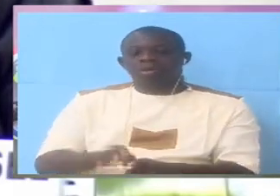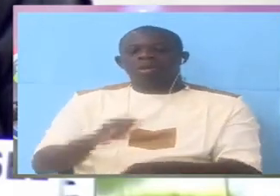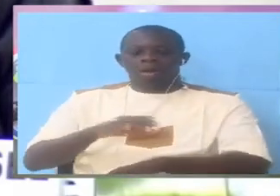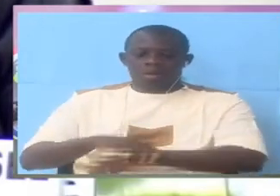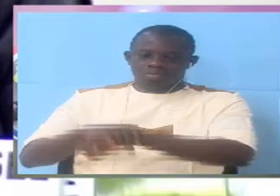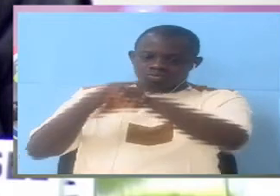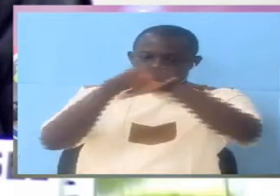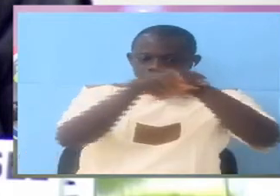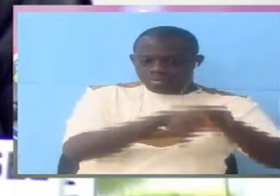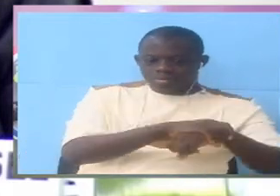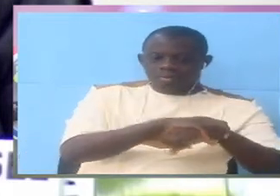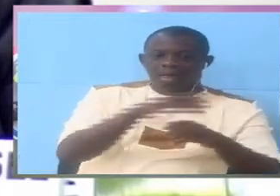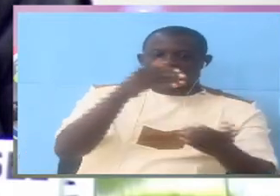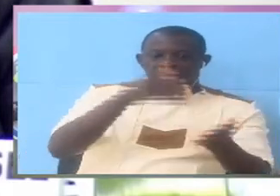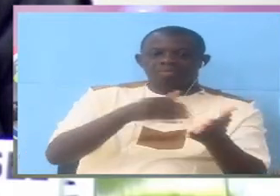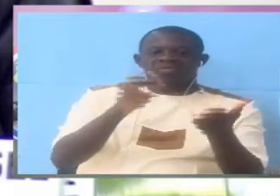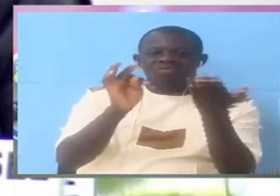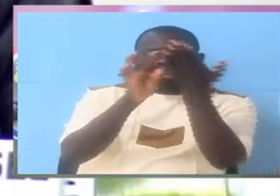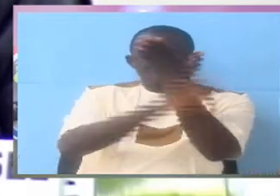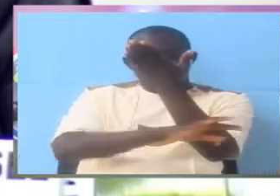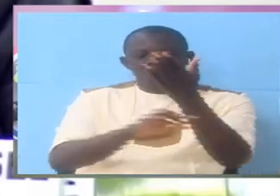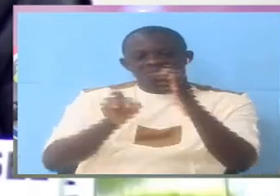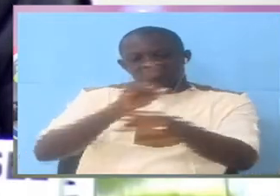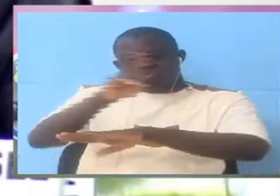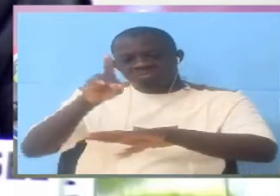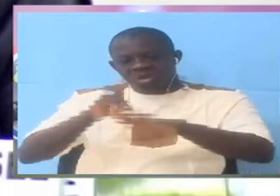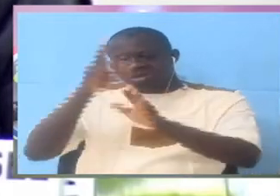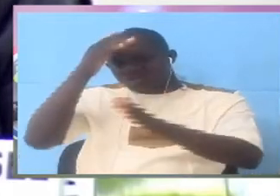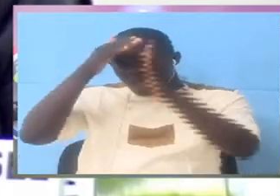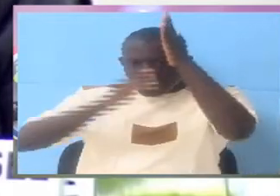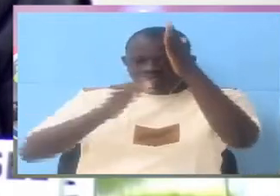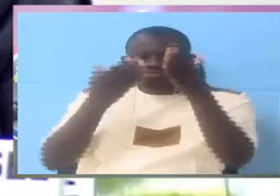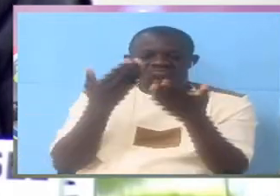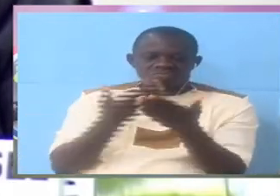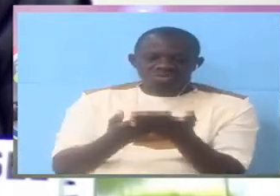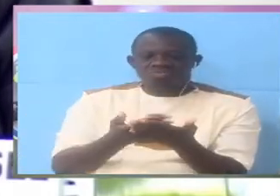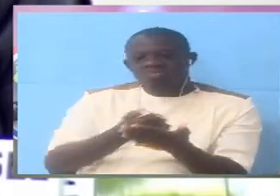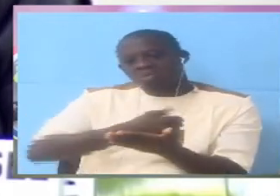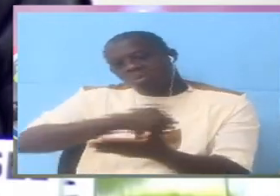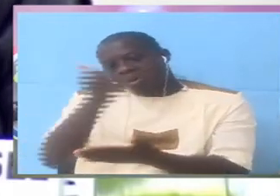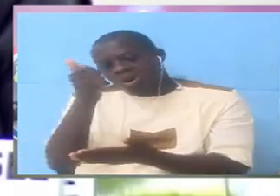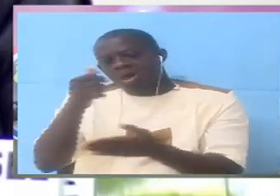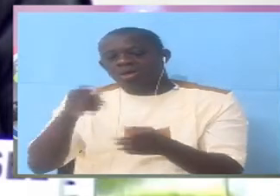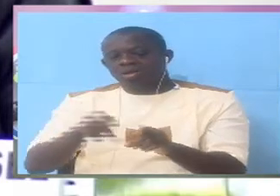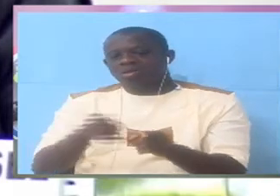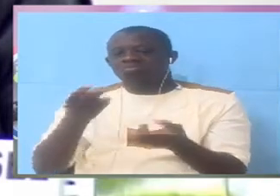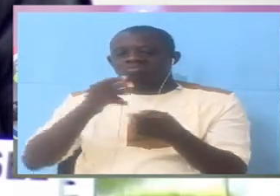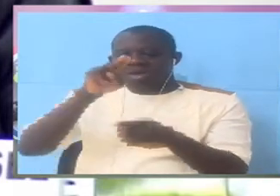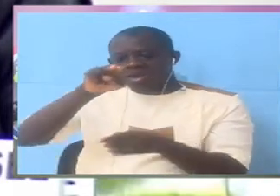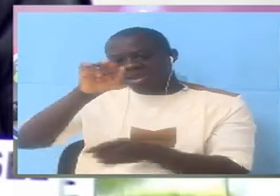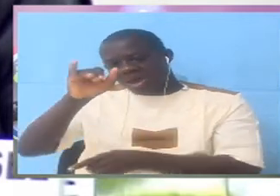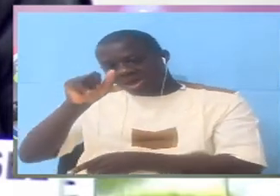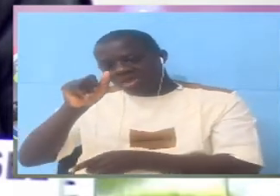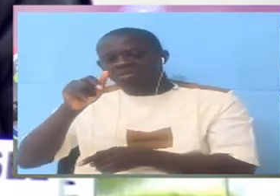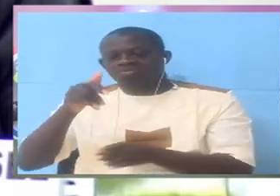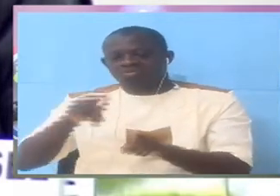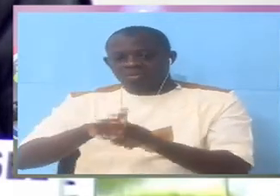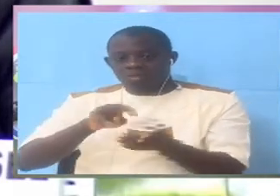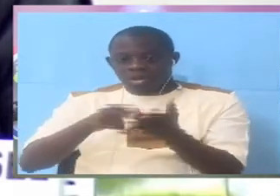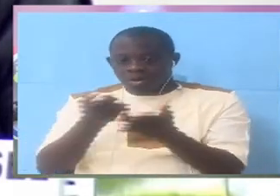to Fajara barracks, and some taken to NIA. So in NIA they were held there for